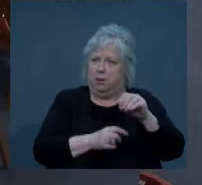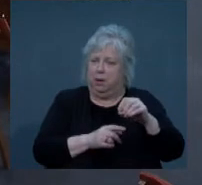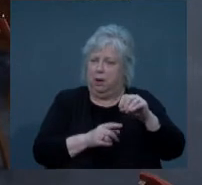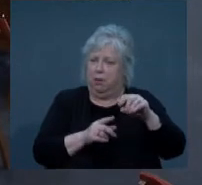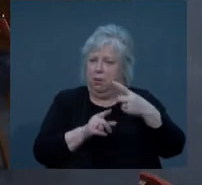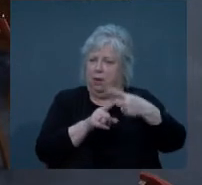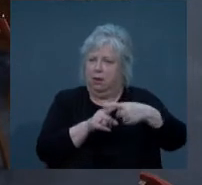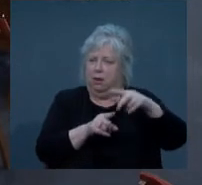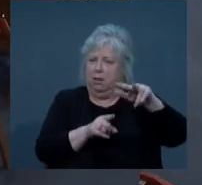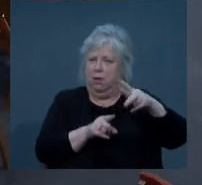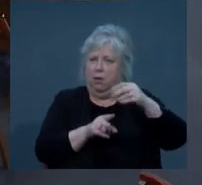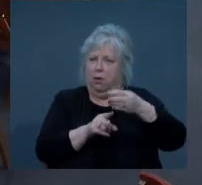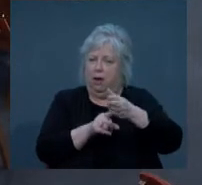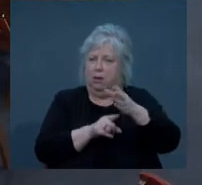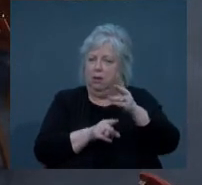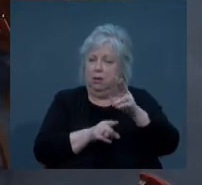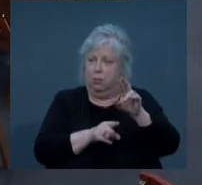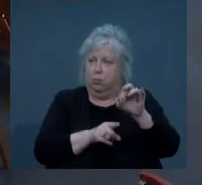Broadway?